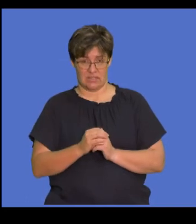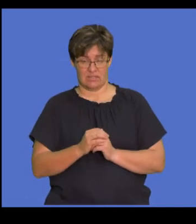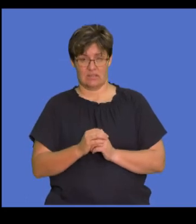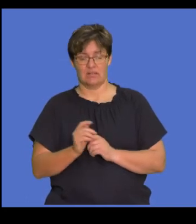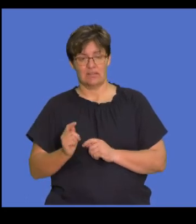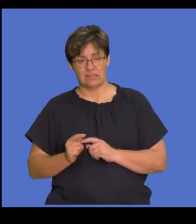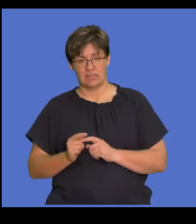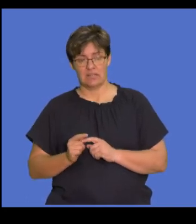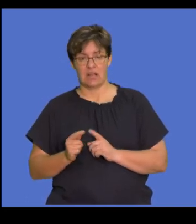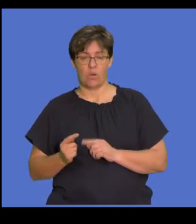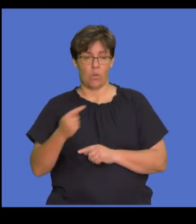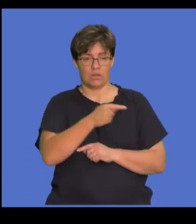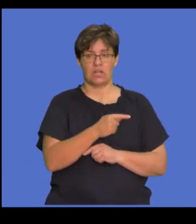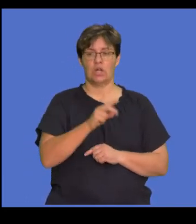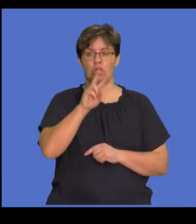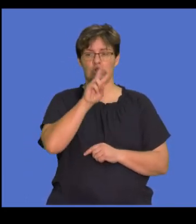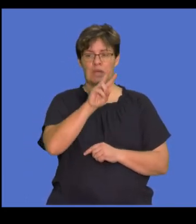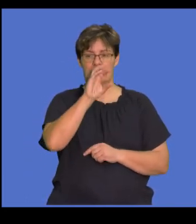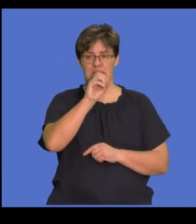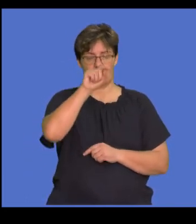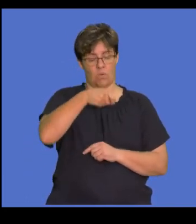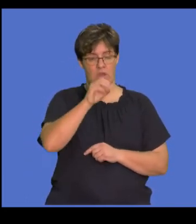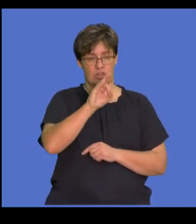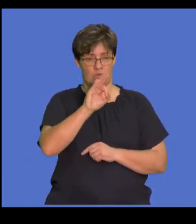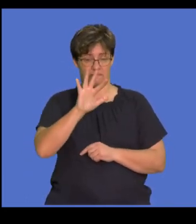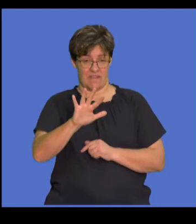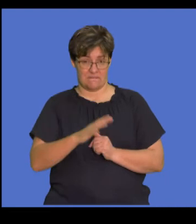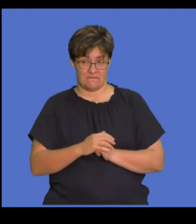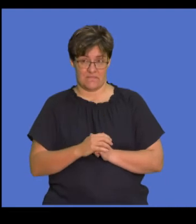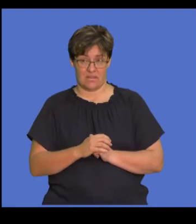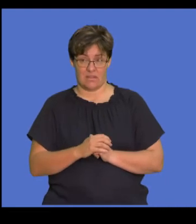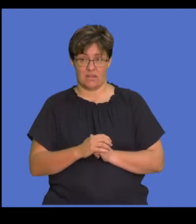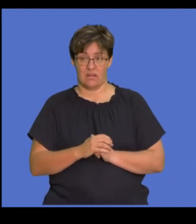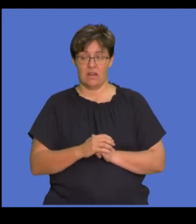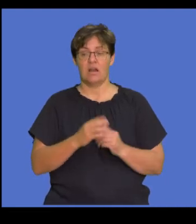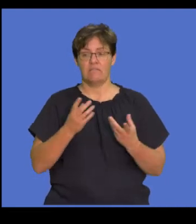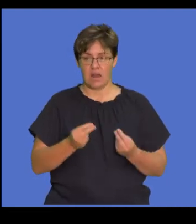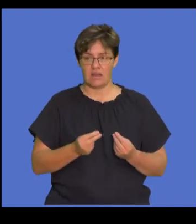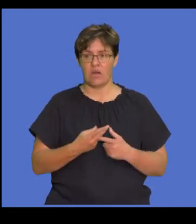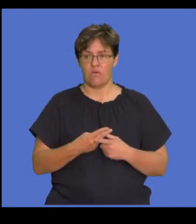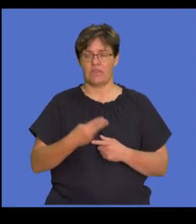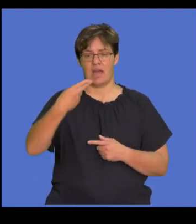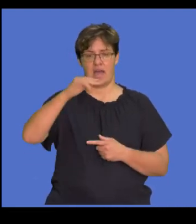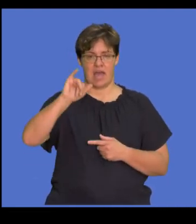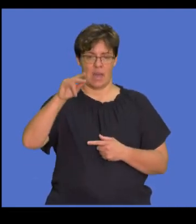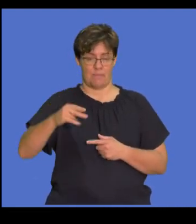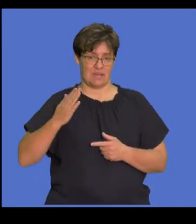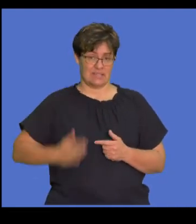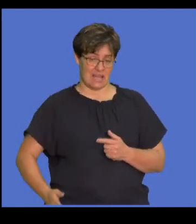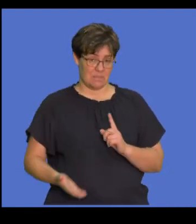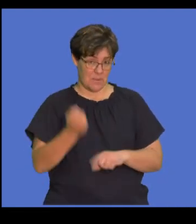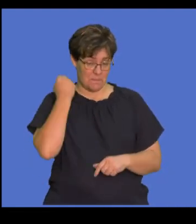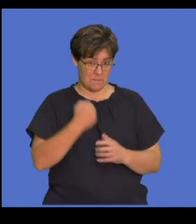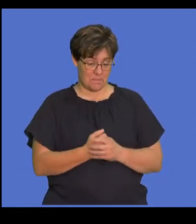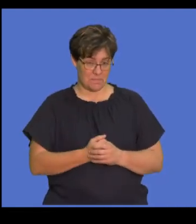is 20.35 centimeters in length. Find the length of the hypotenuse side, right? So